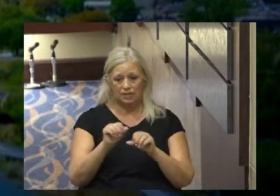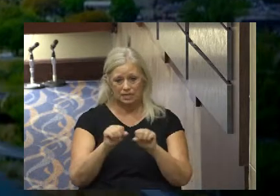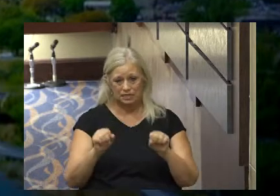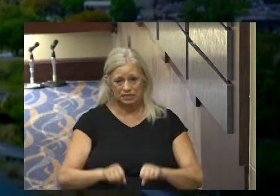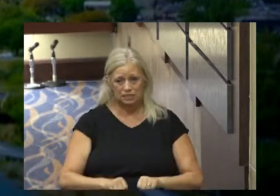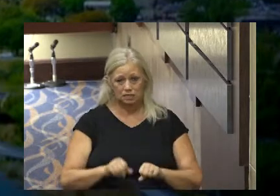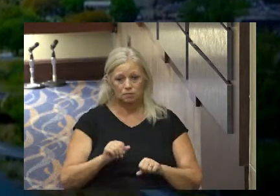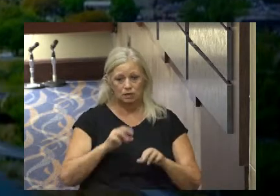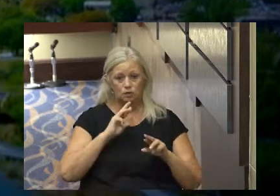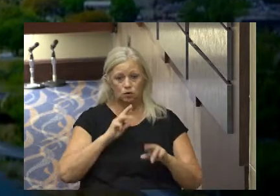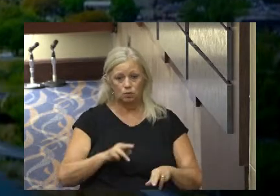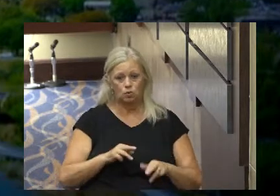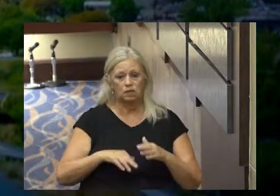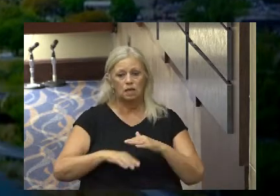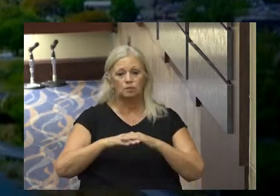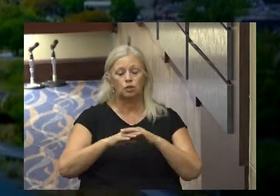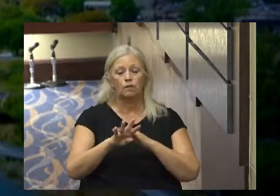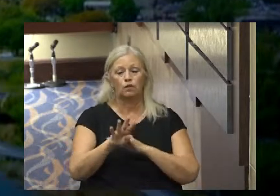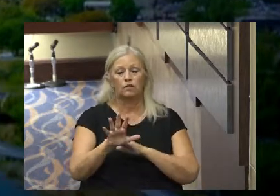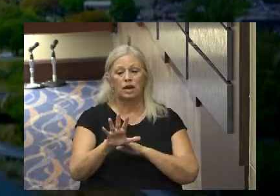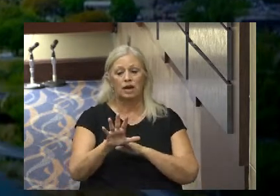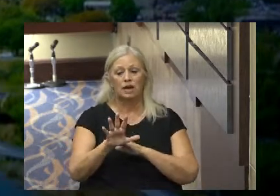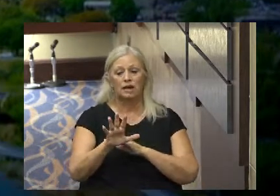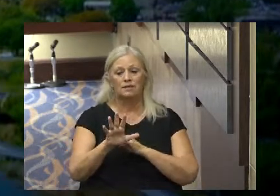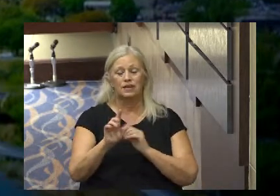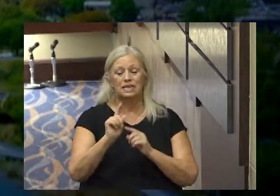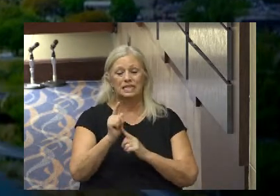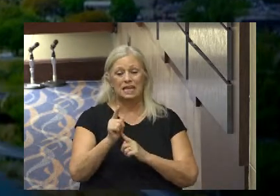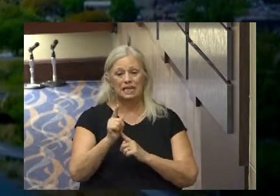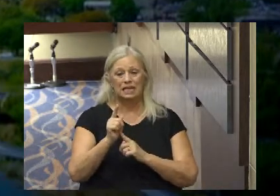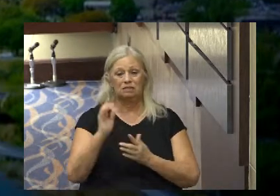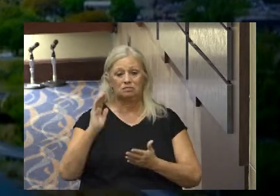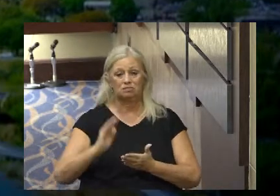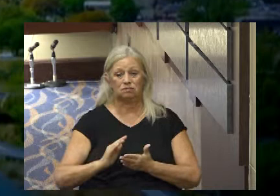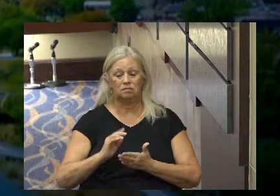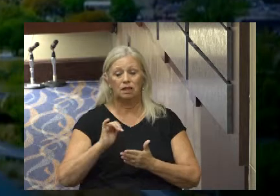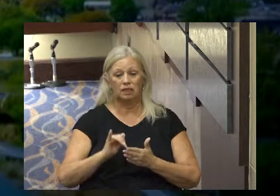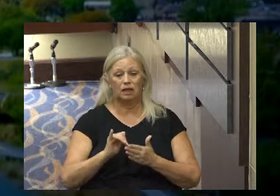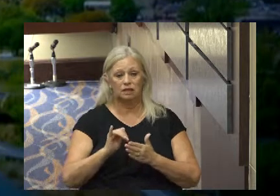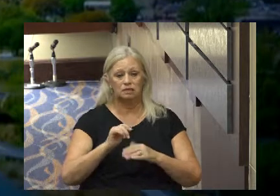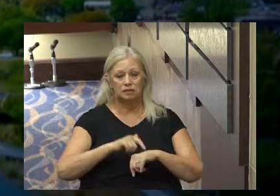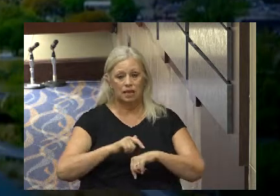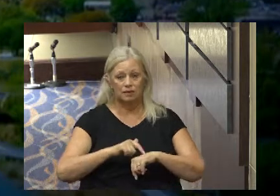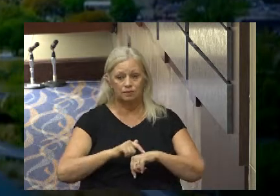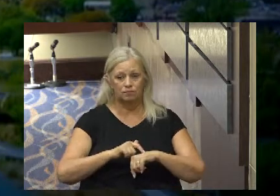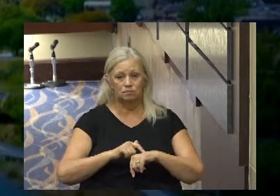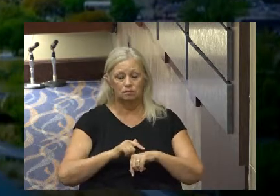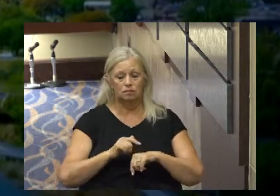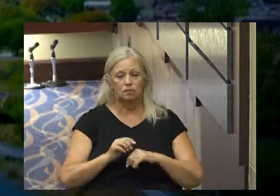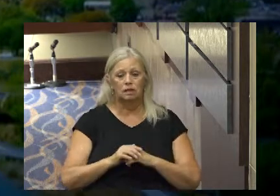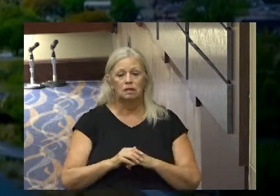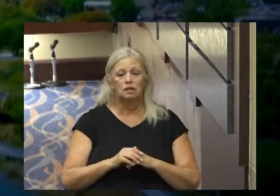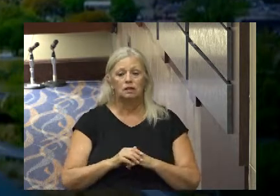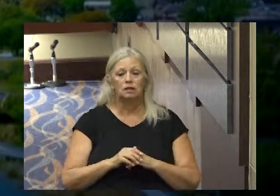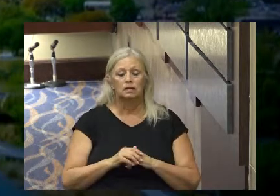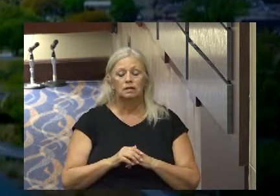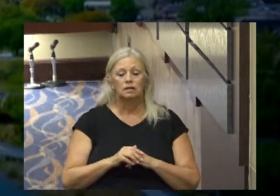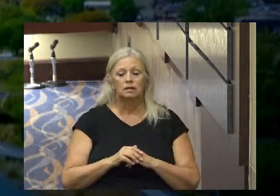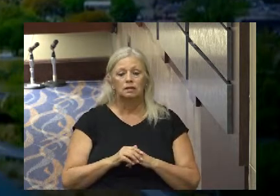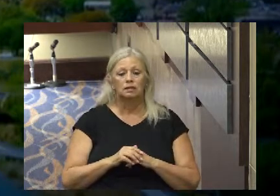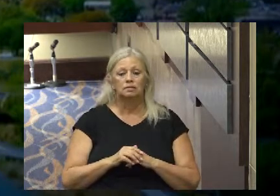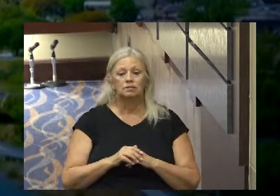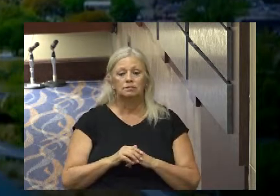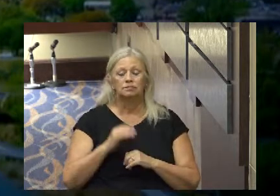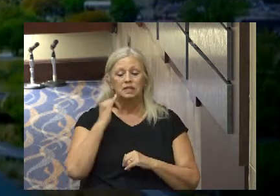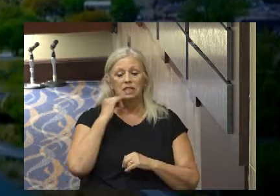to a 45-second reduction in dispatch time per incident, which if you're experiencing